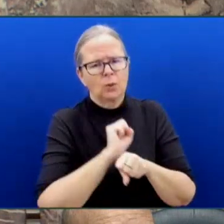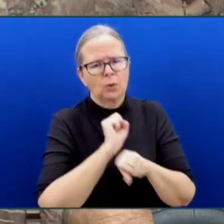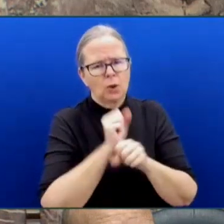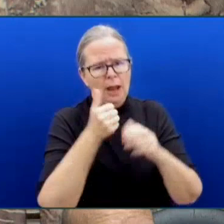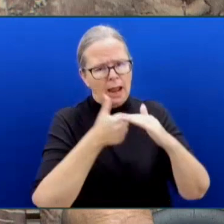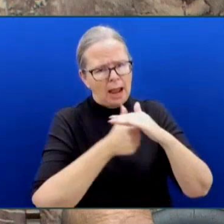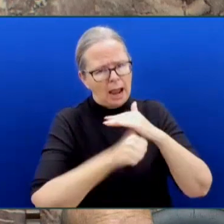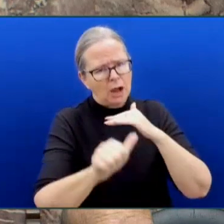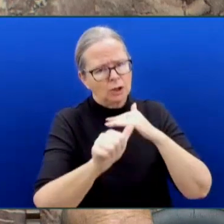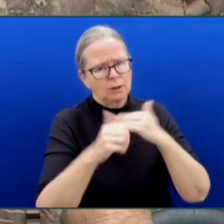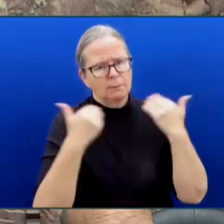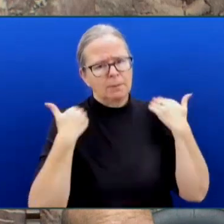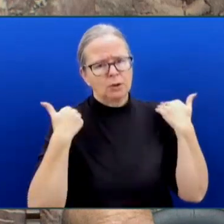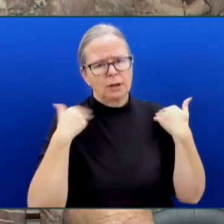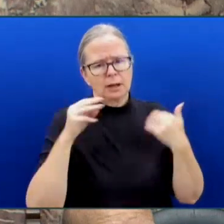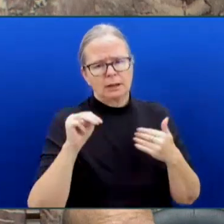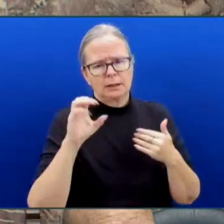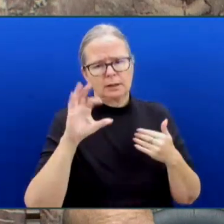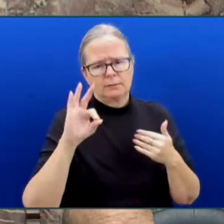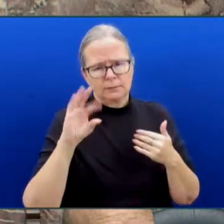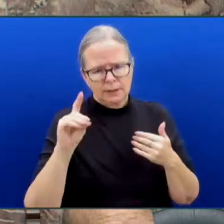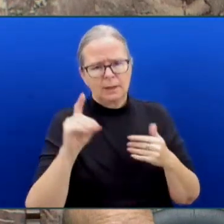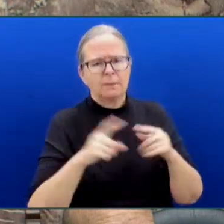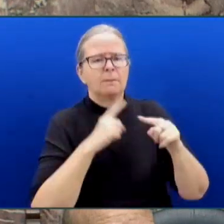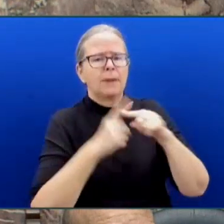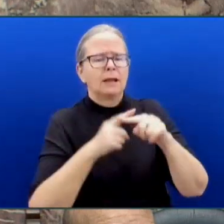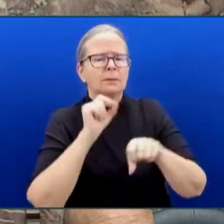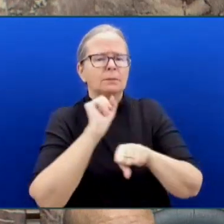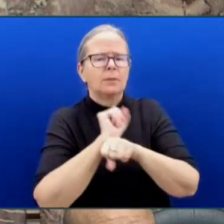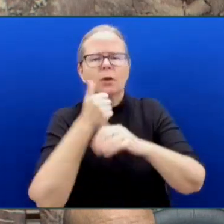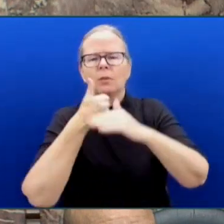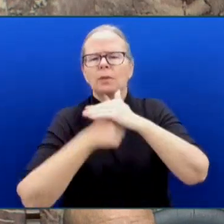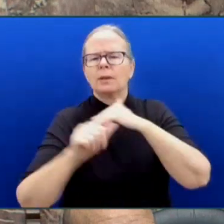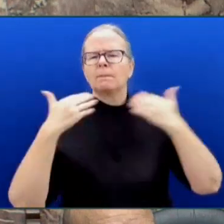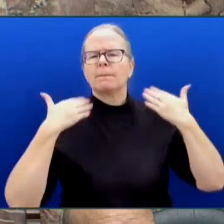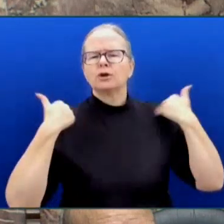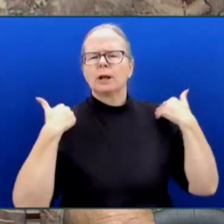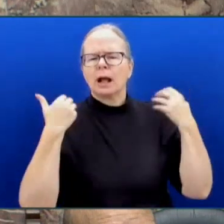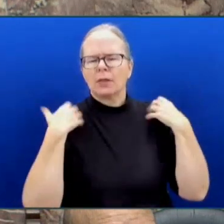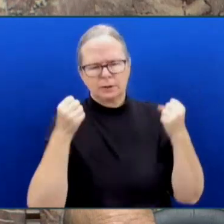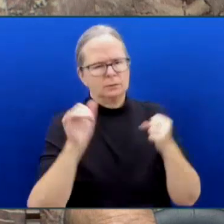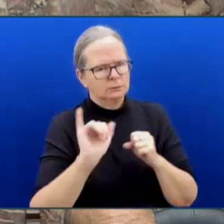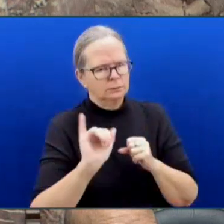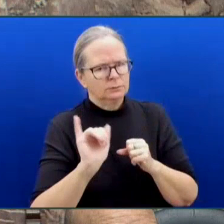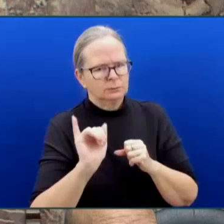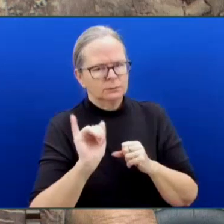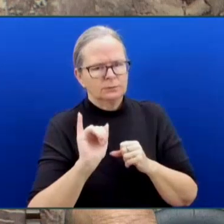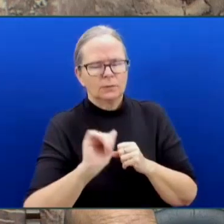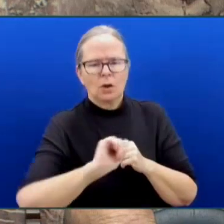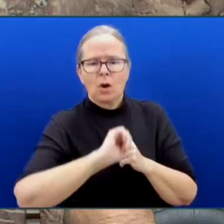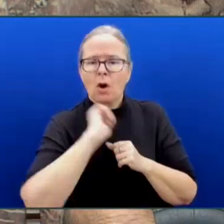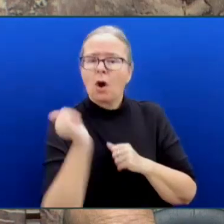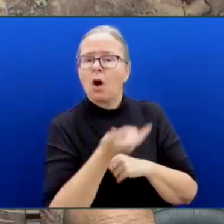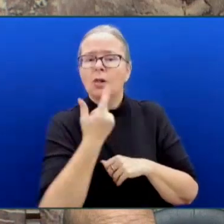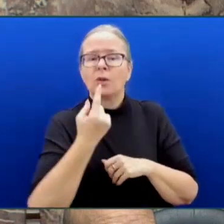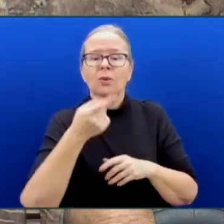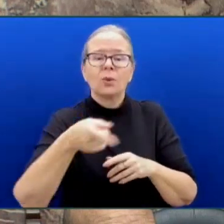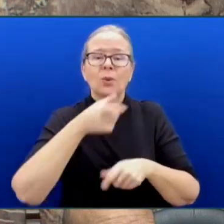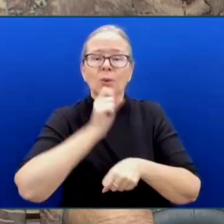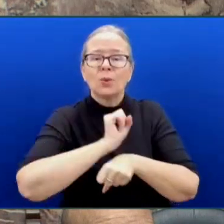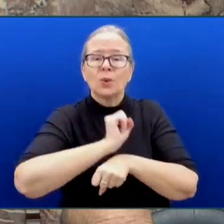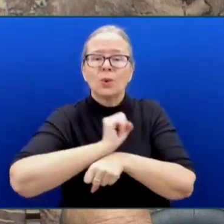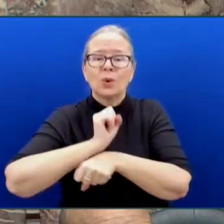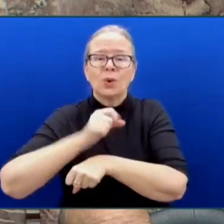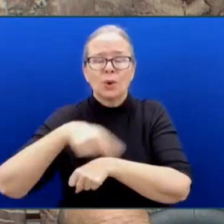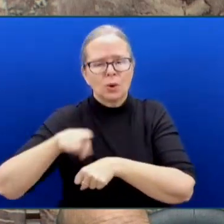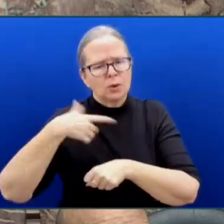Development. So the expectation of high standards of frontline workers, all frontline workers, whether they're social workers or not, is an